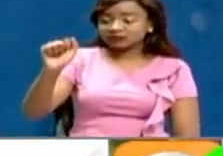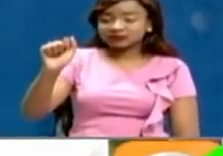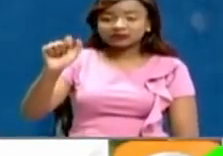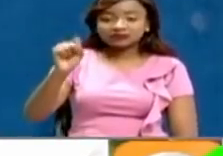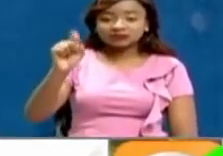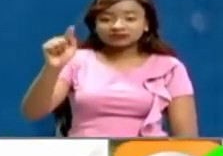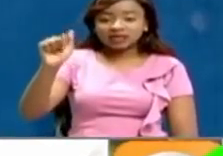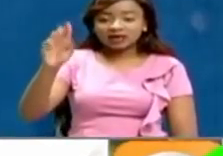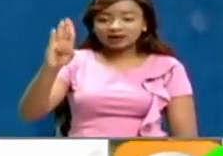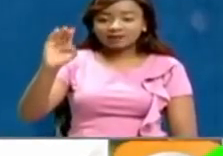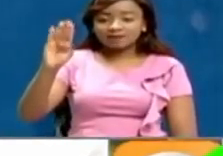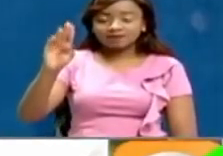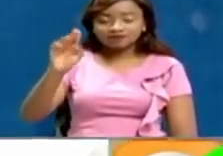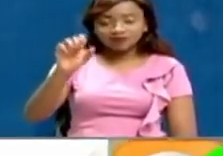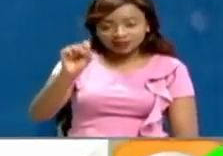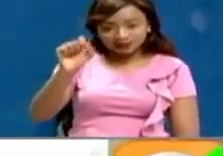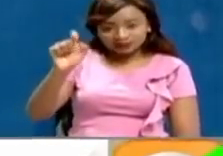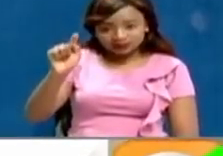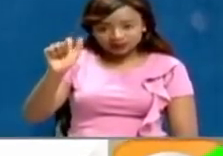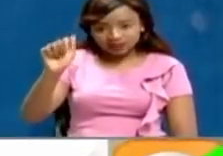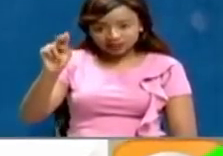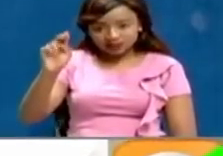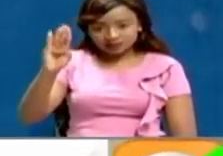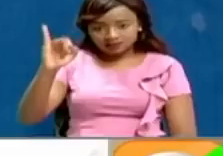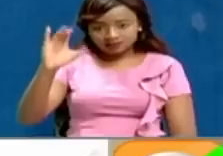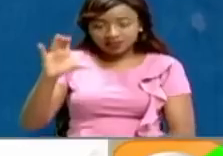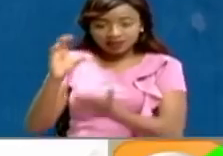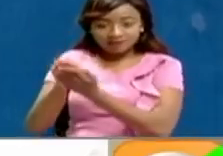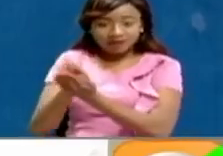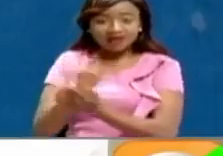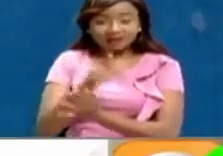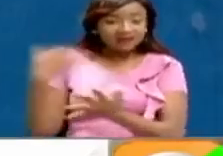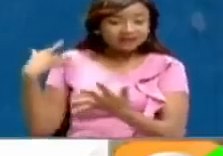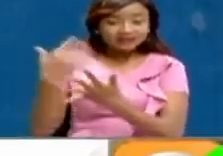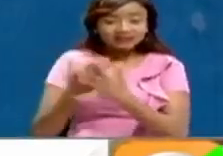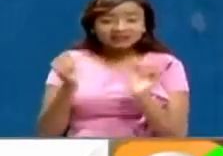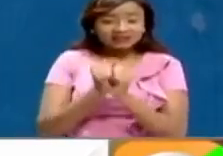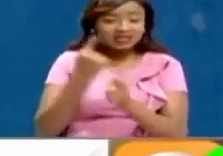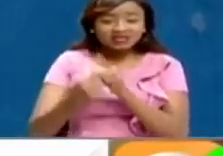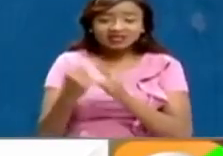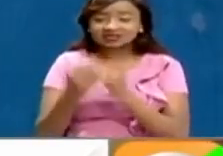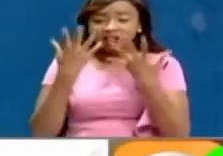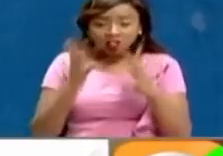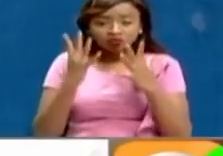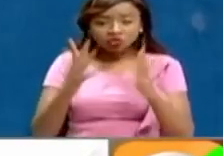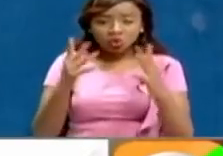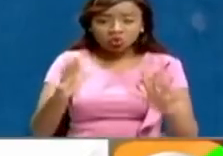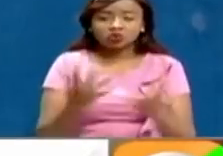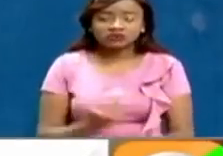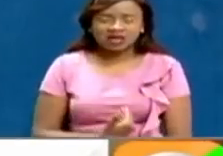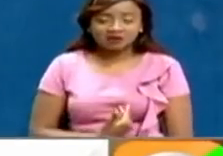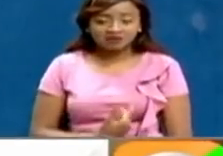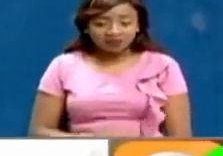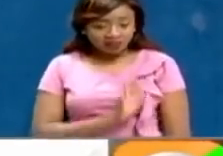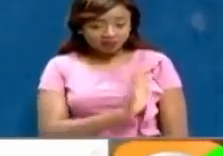that the 389-room hotel had made losses for 10 straight years and lacked critical insurance cover for its operations.